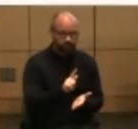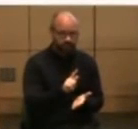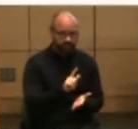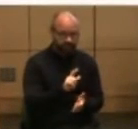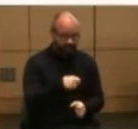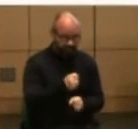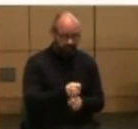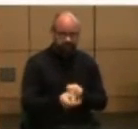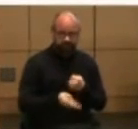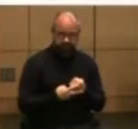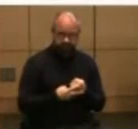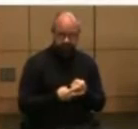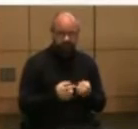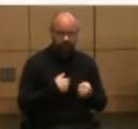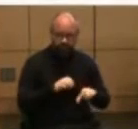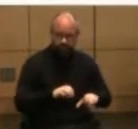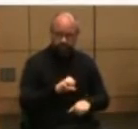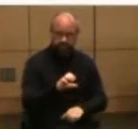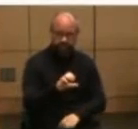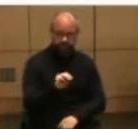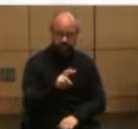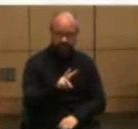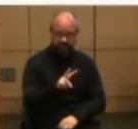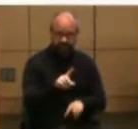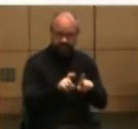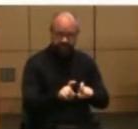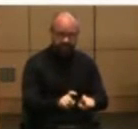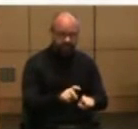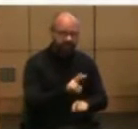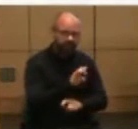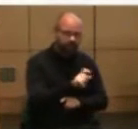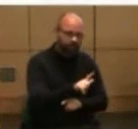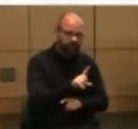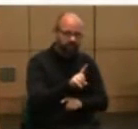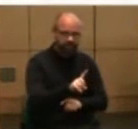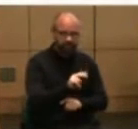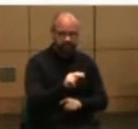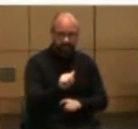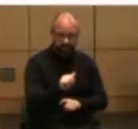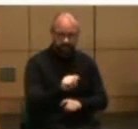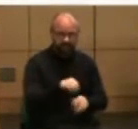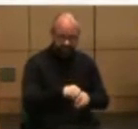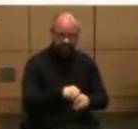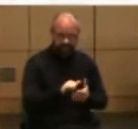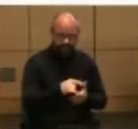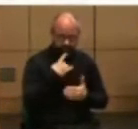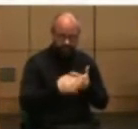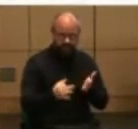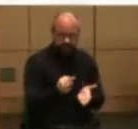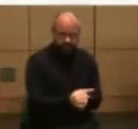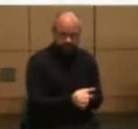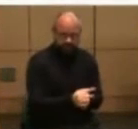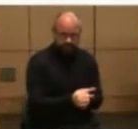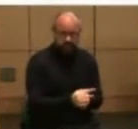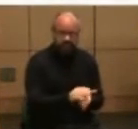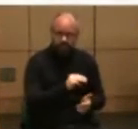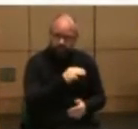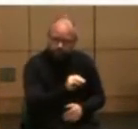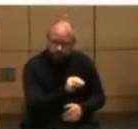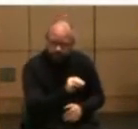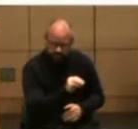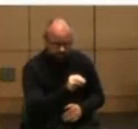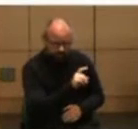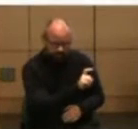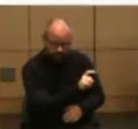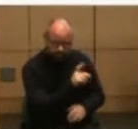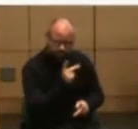testing from looking for viral DNA in the blood spot. I was just wondering, in Missouri, do they not keep